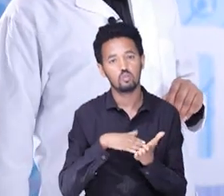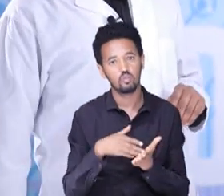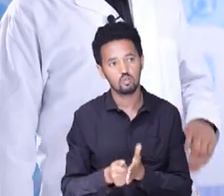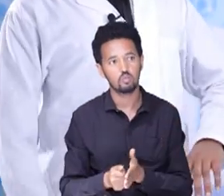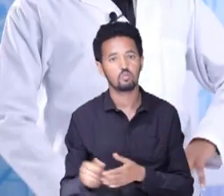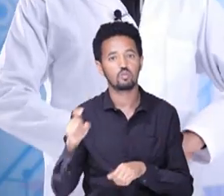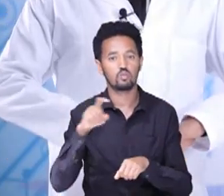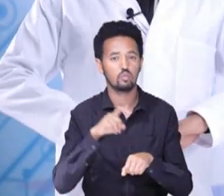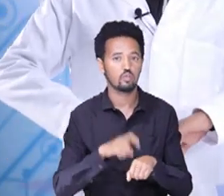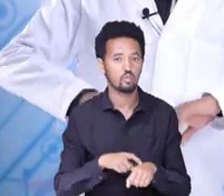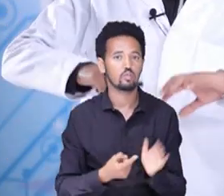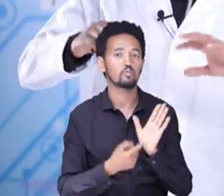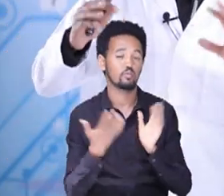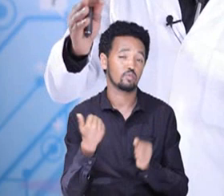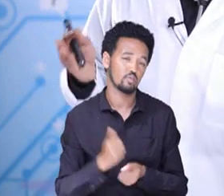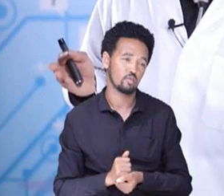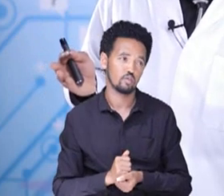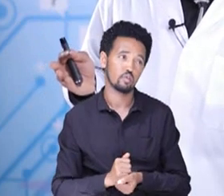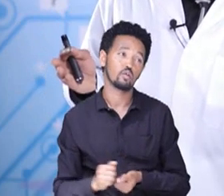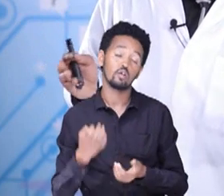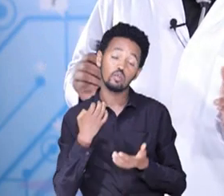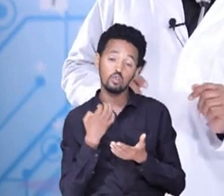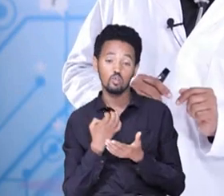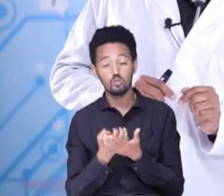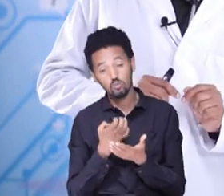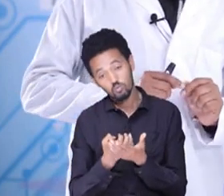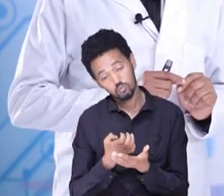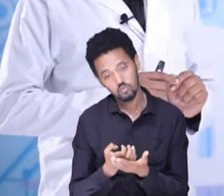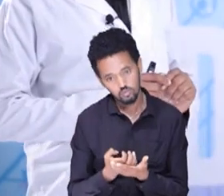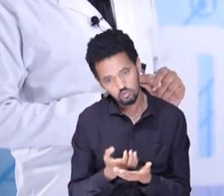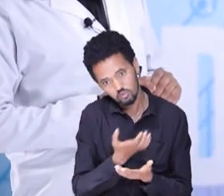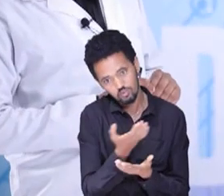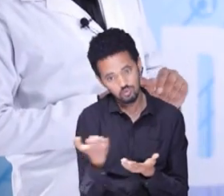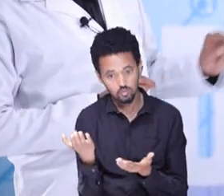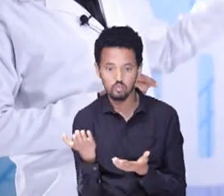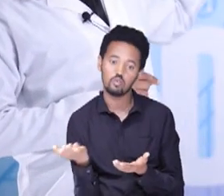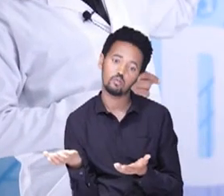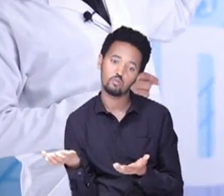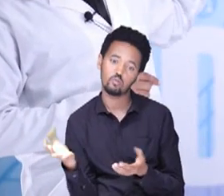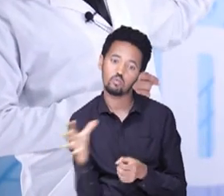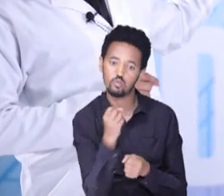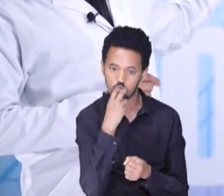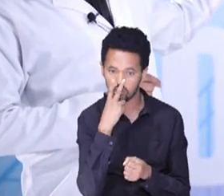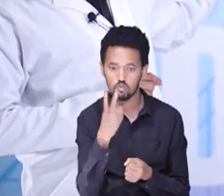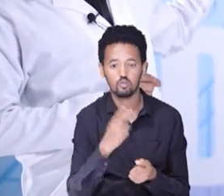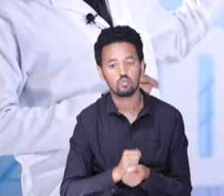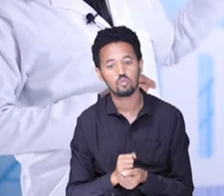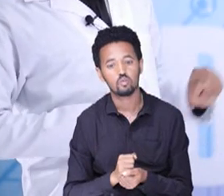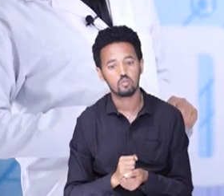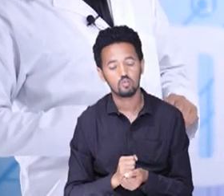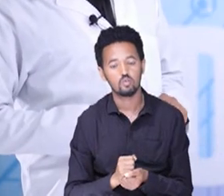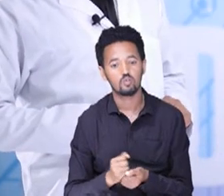autocratic state. What was the socio-economic during the time? Socio-economic condition, agriculture.